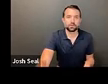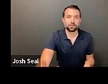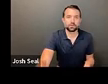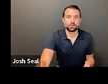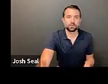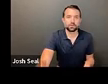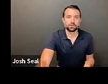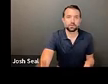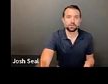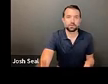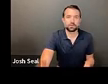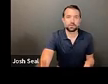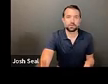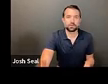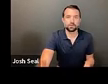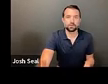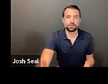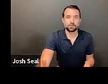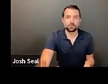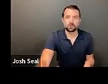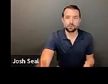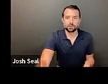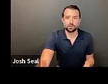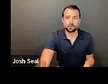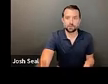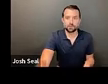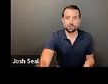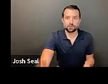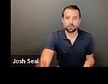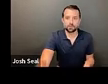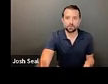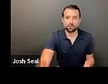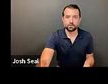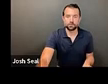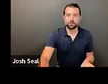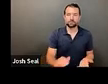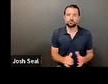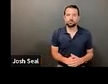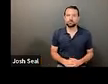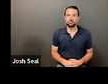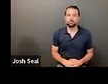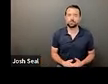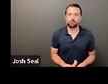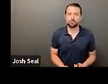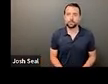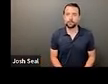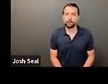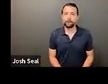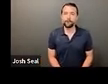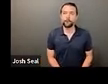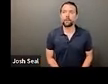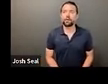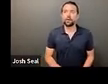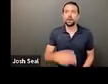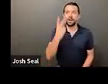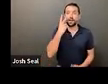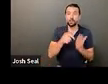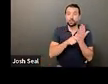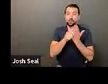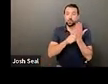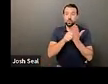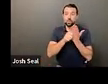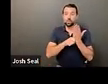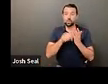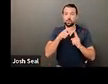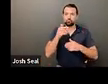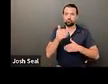pulled this out so that you can see how the procedural manual will help clarify for you exactly how you need to